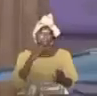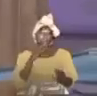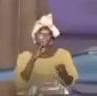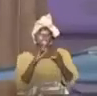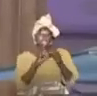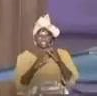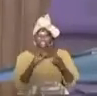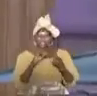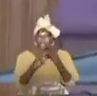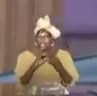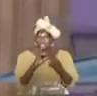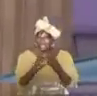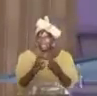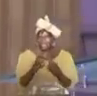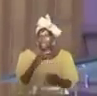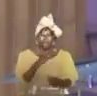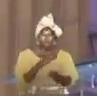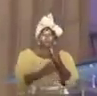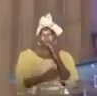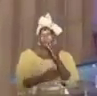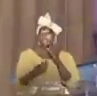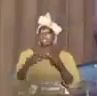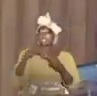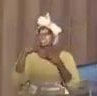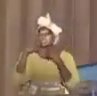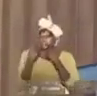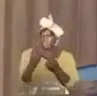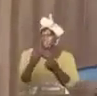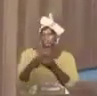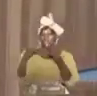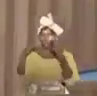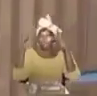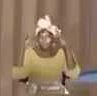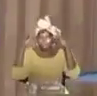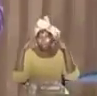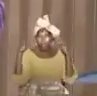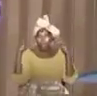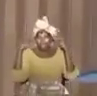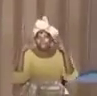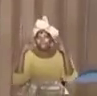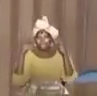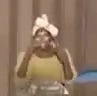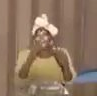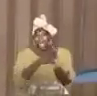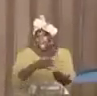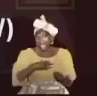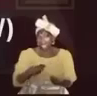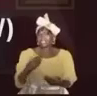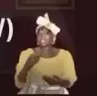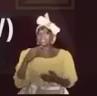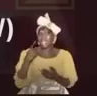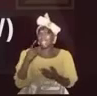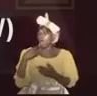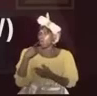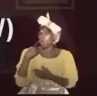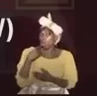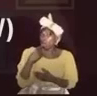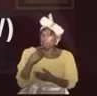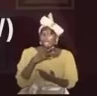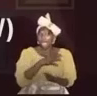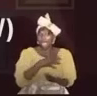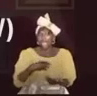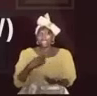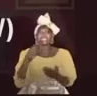7 to 9. When God was speaking with Moses in the burning bush, it was God himself who said that he had heard